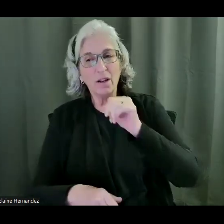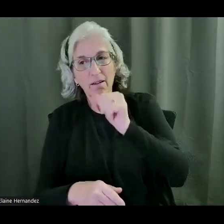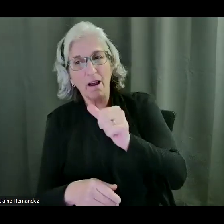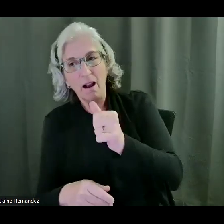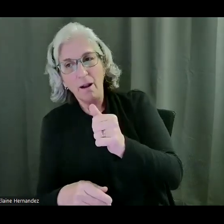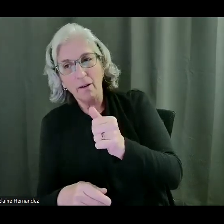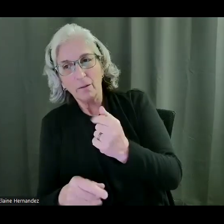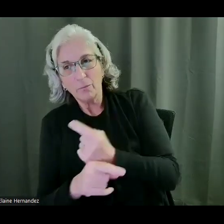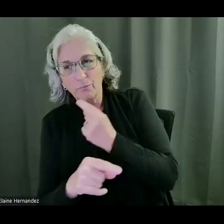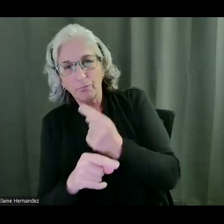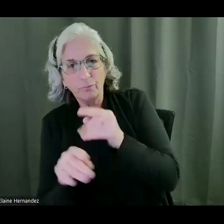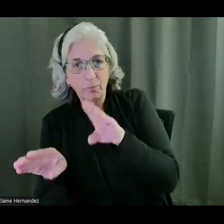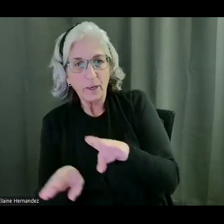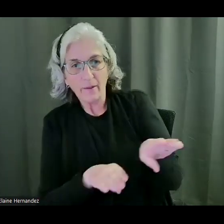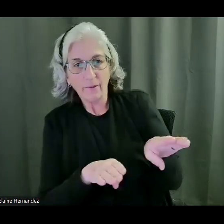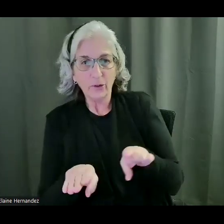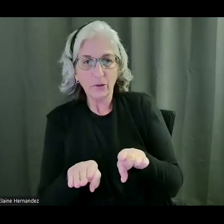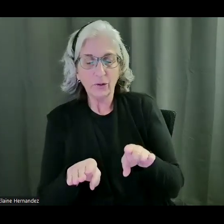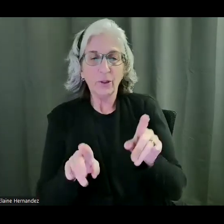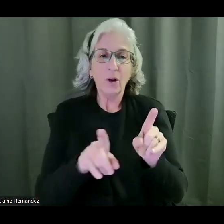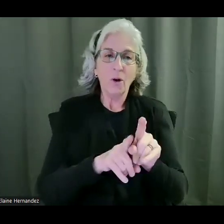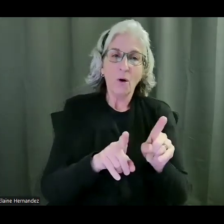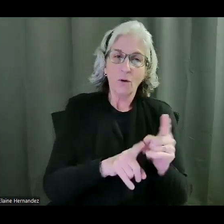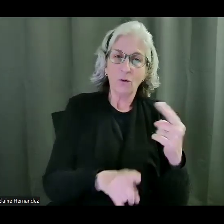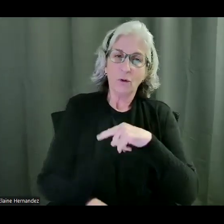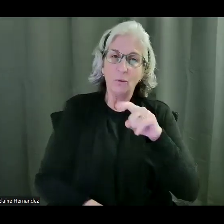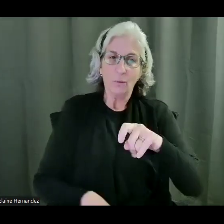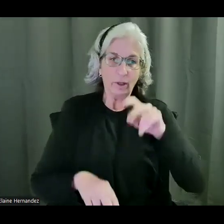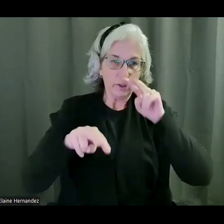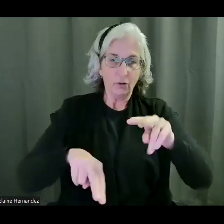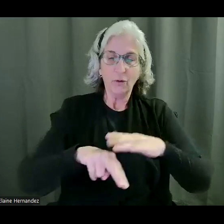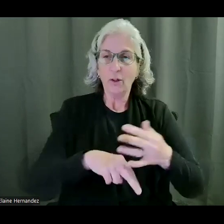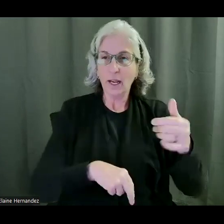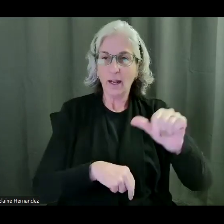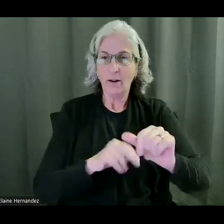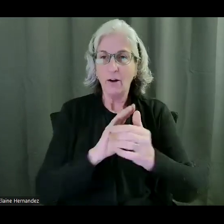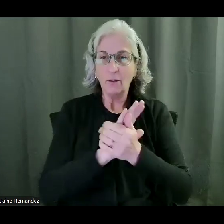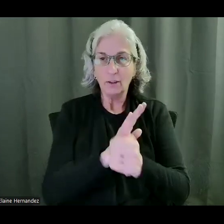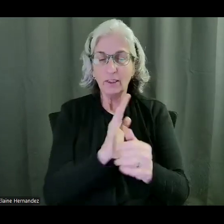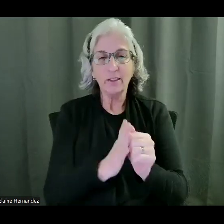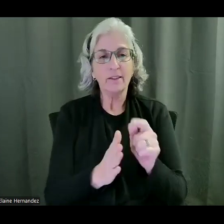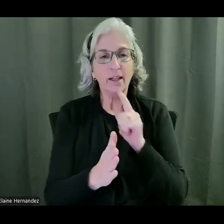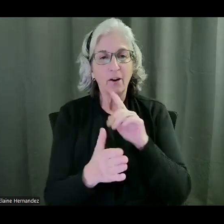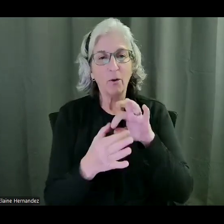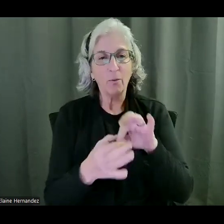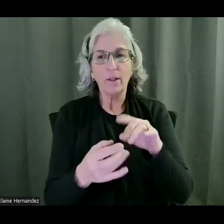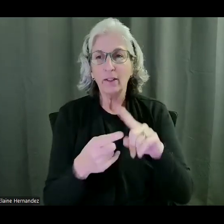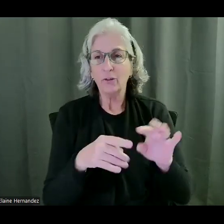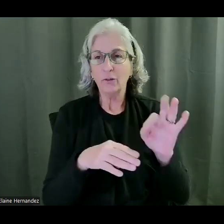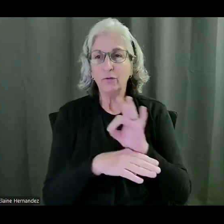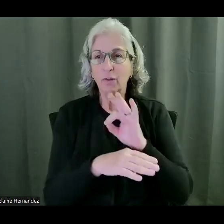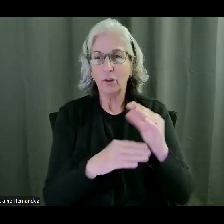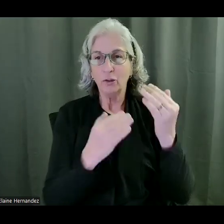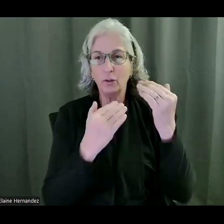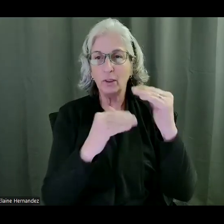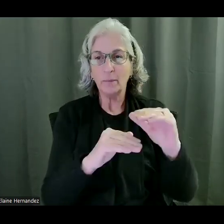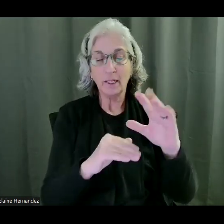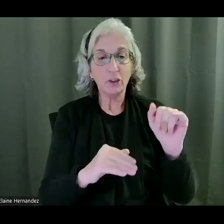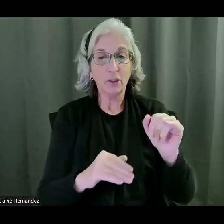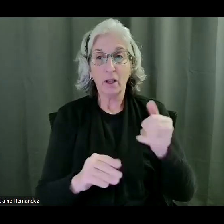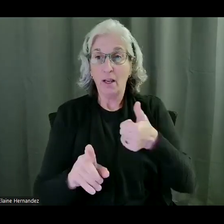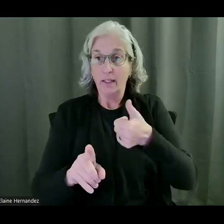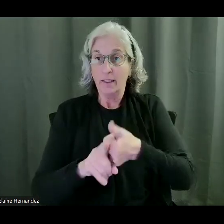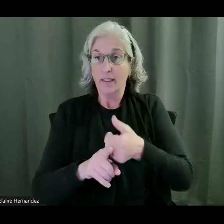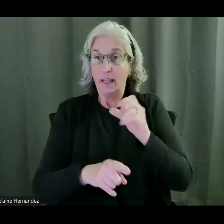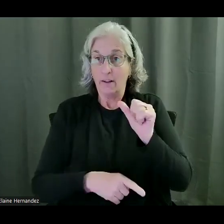at other skills that are related to functional limitations, such as self-care, money